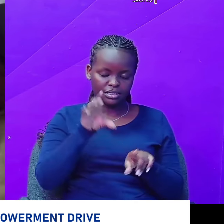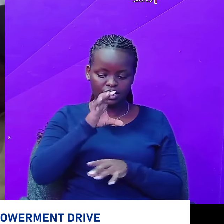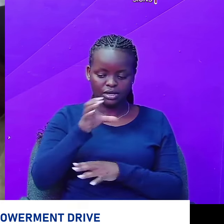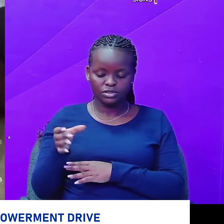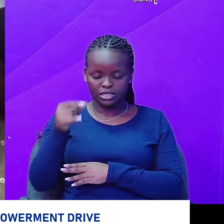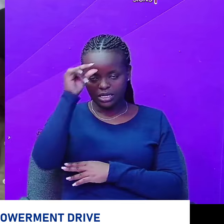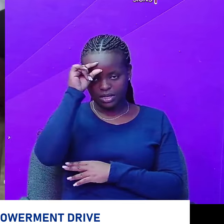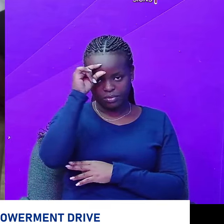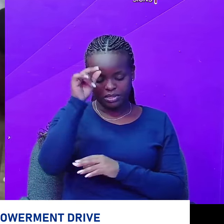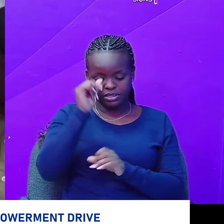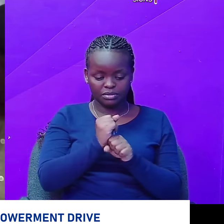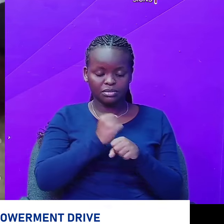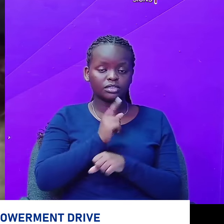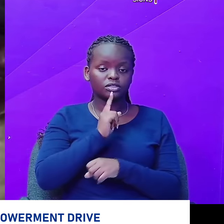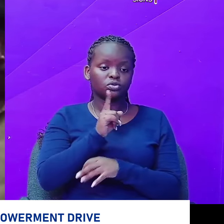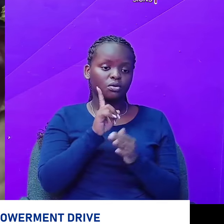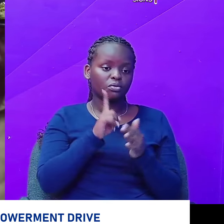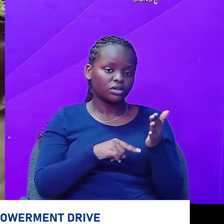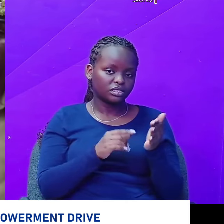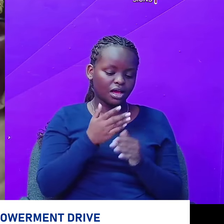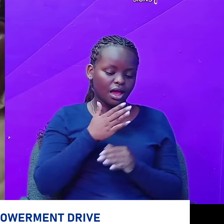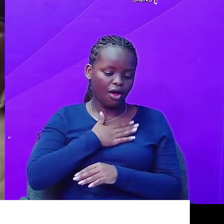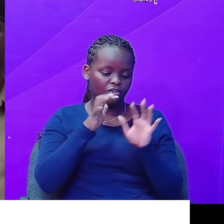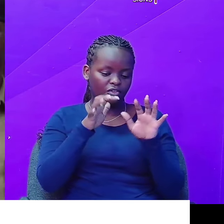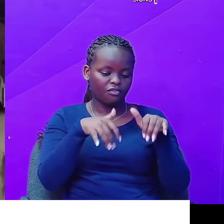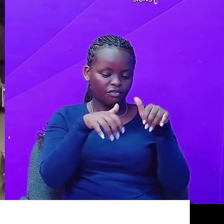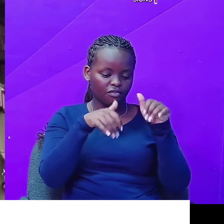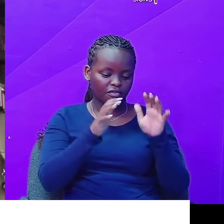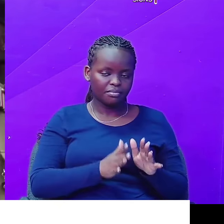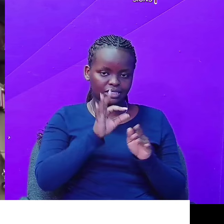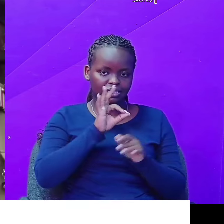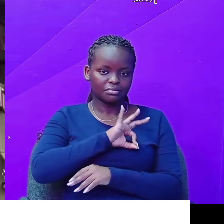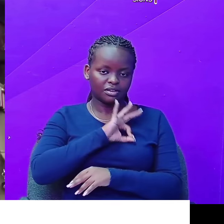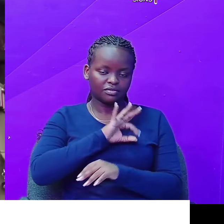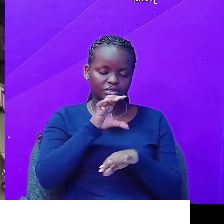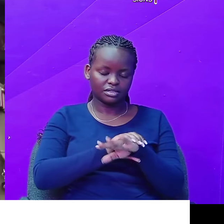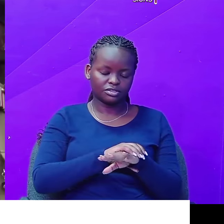that ensures that our farmers are able to benefit.